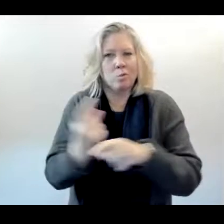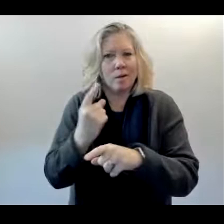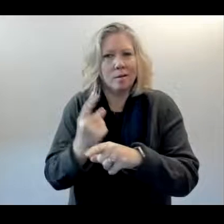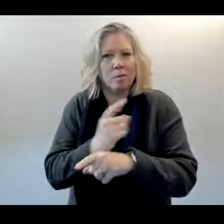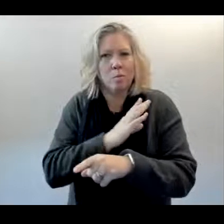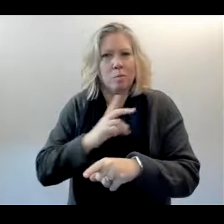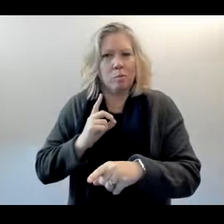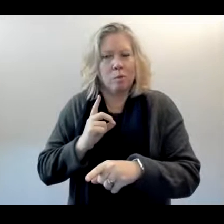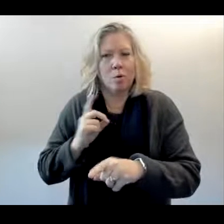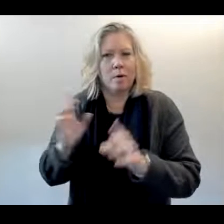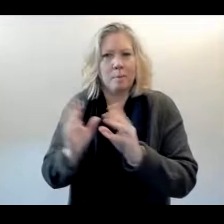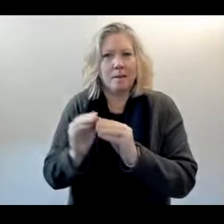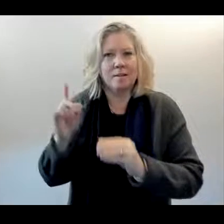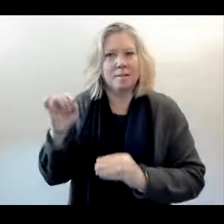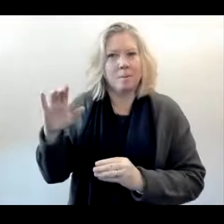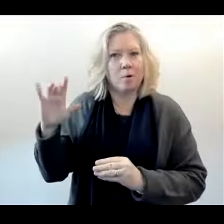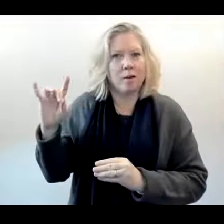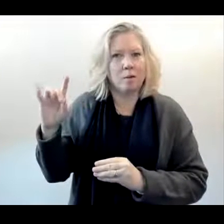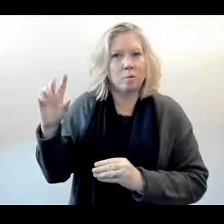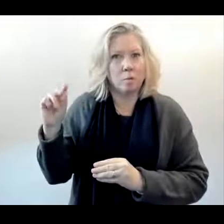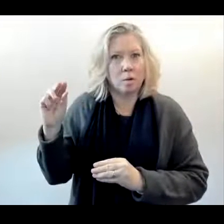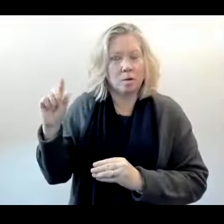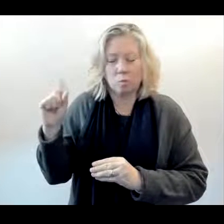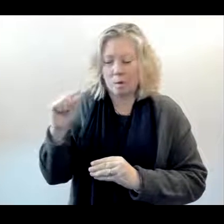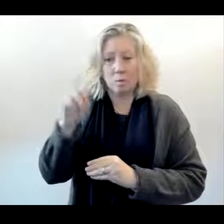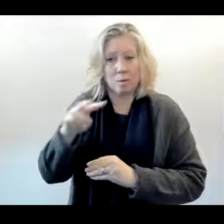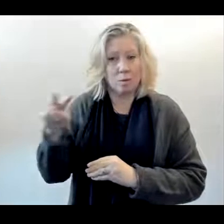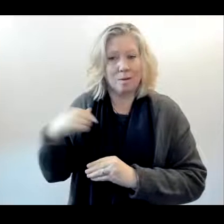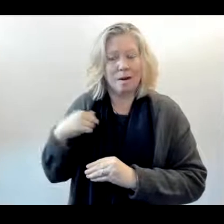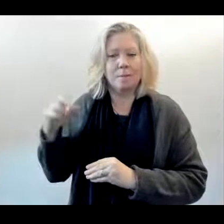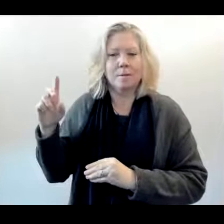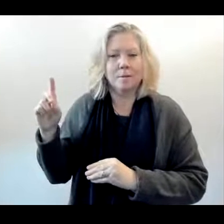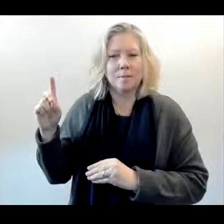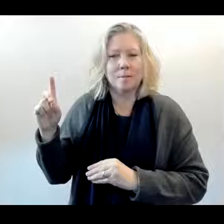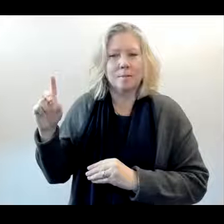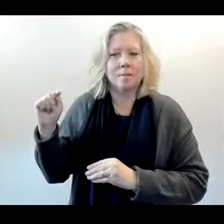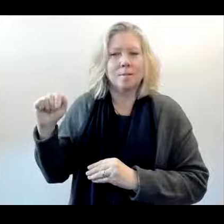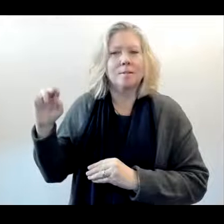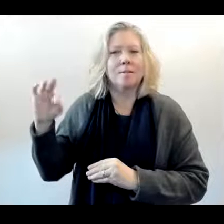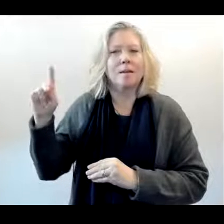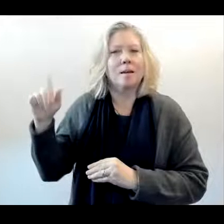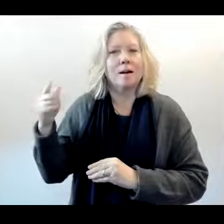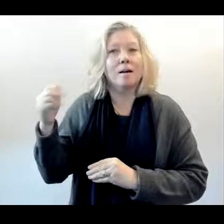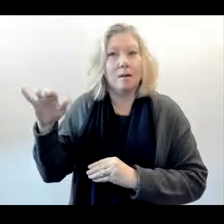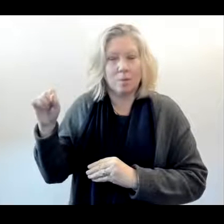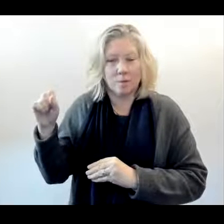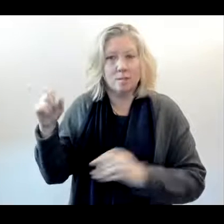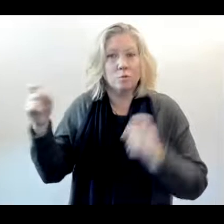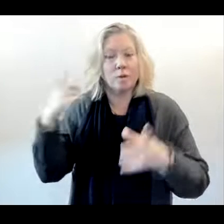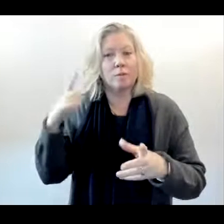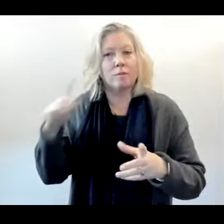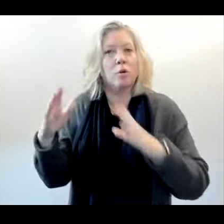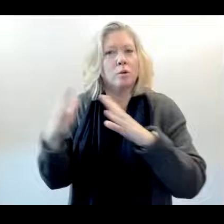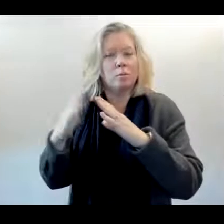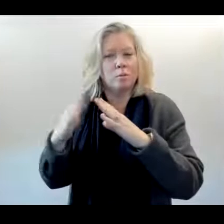8th, 2022. I am Tanika Harris, Director of Communication and Community Relations. I am